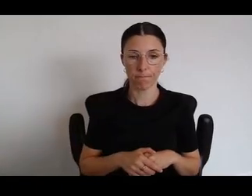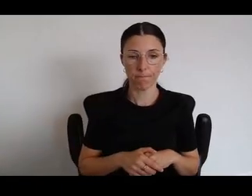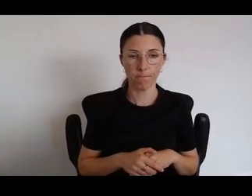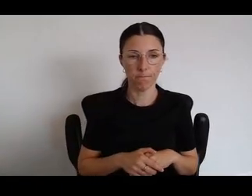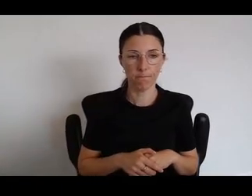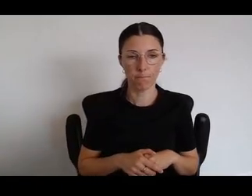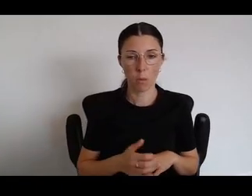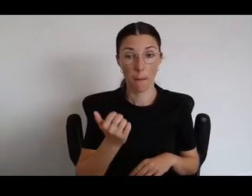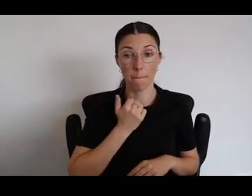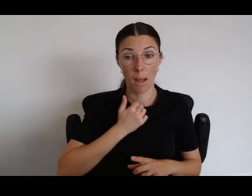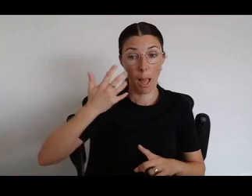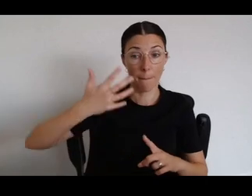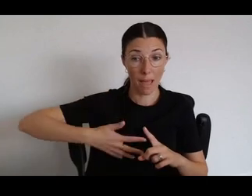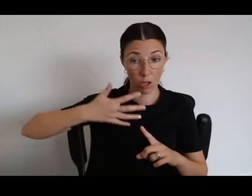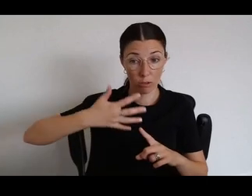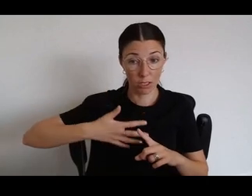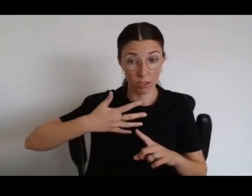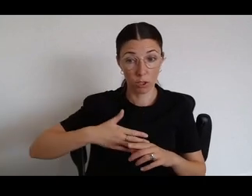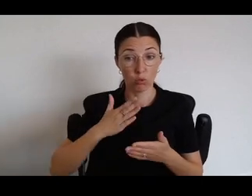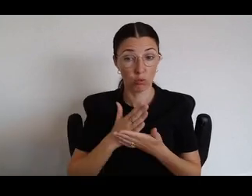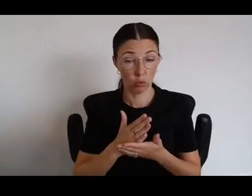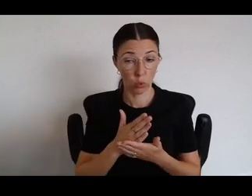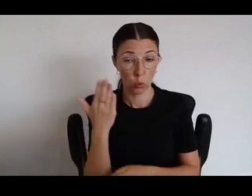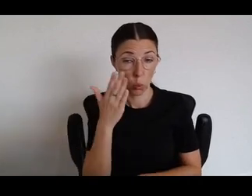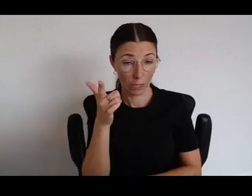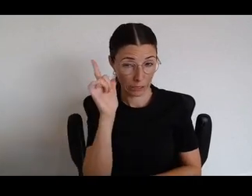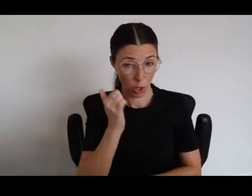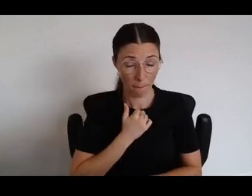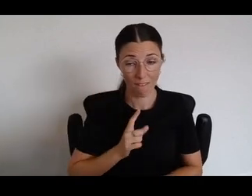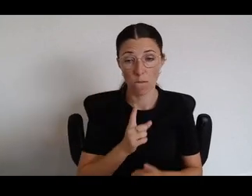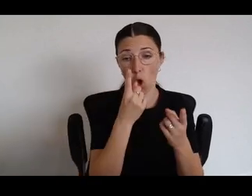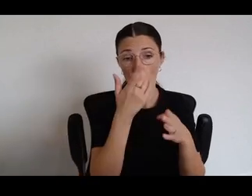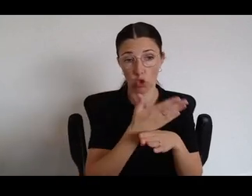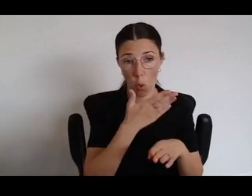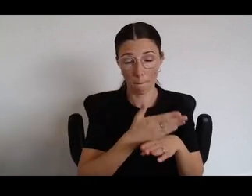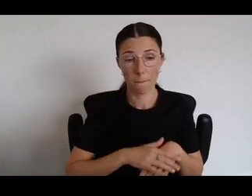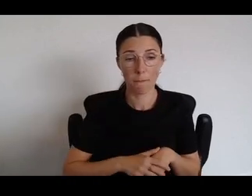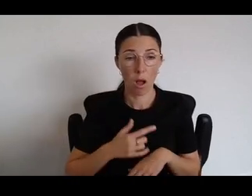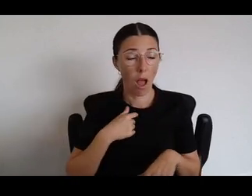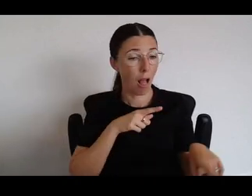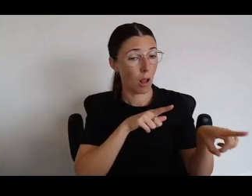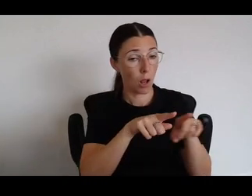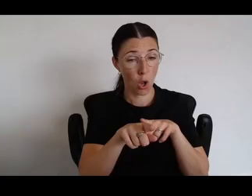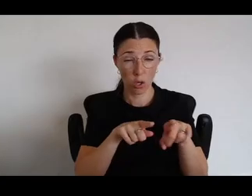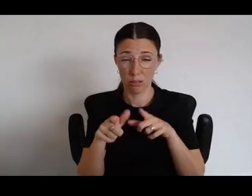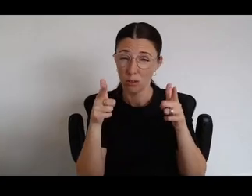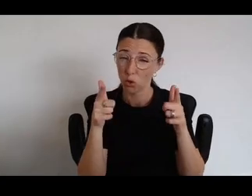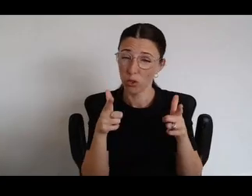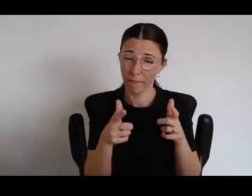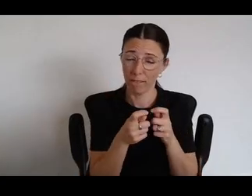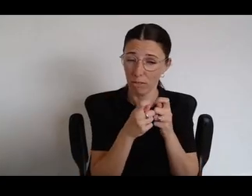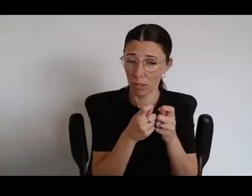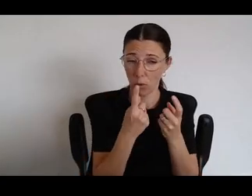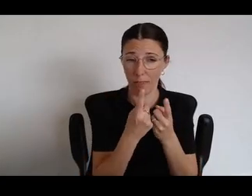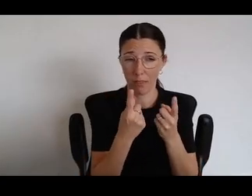my background is in school teaching, so that was my first job, and I learned a number of useful things for life while